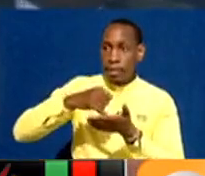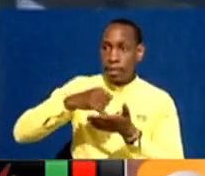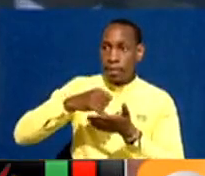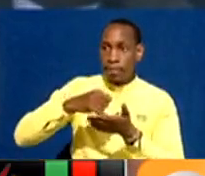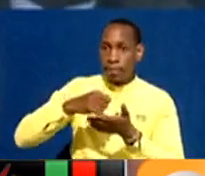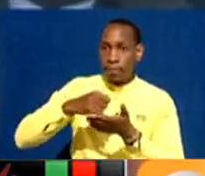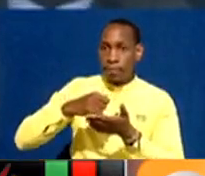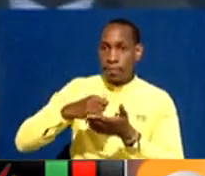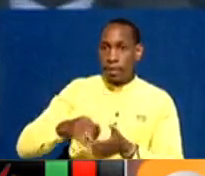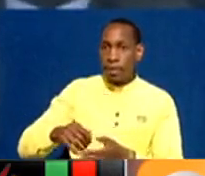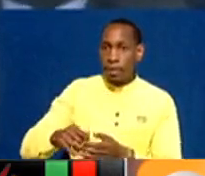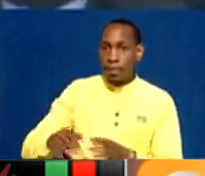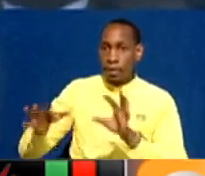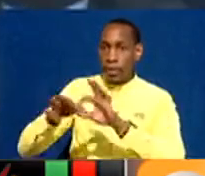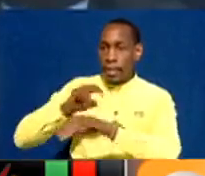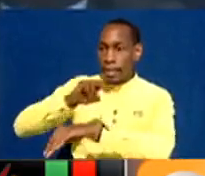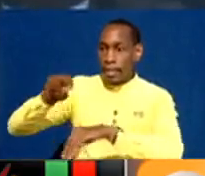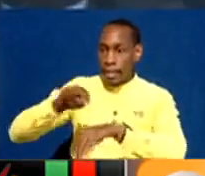the united nations